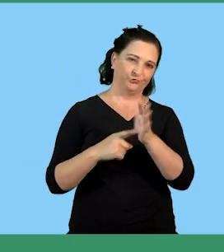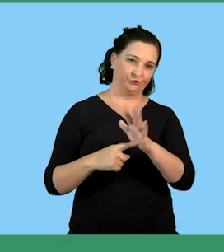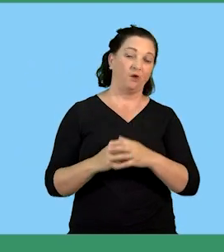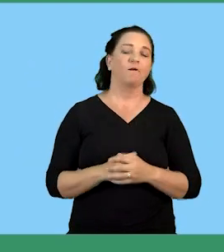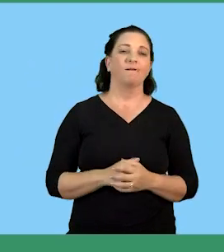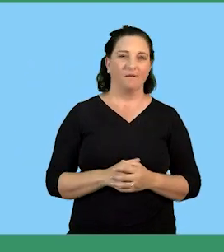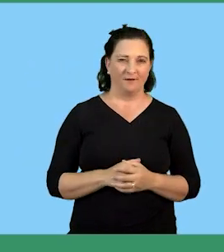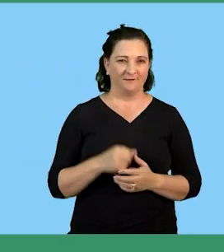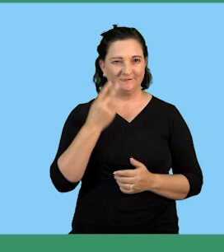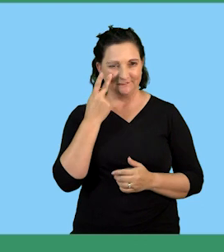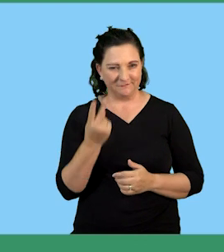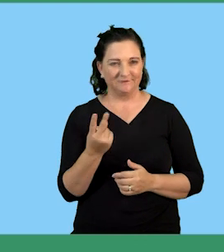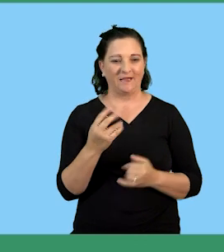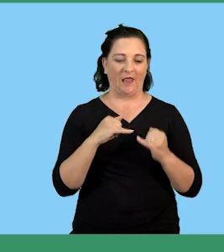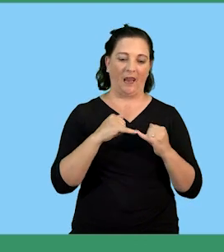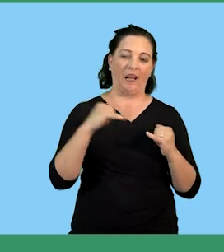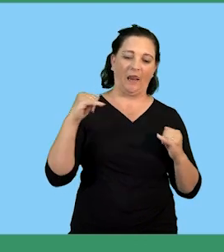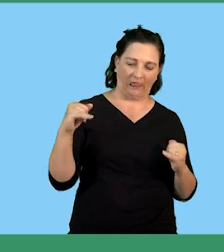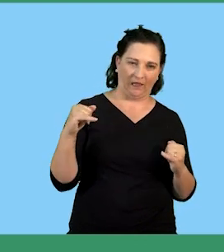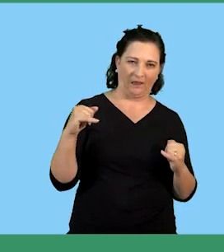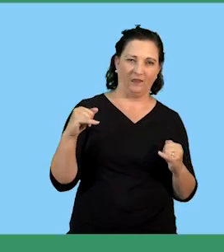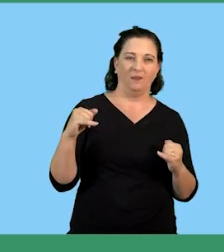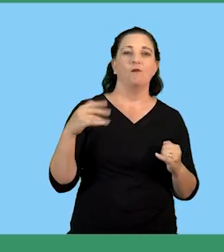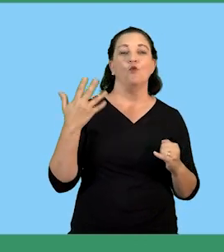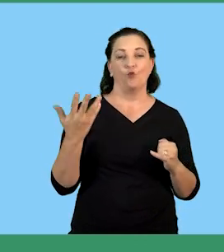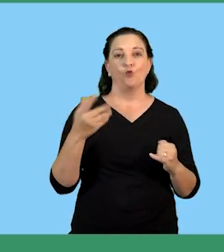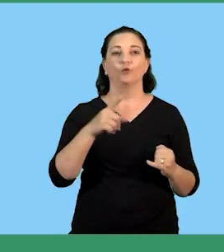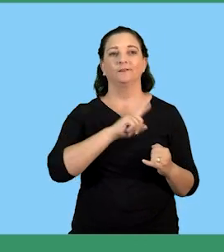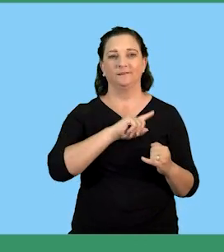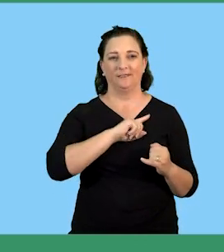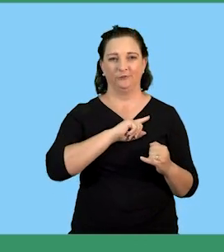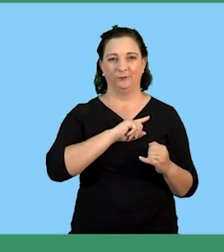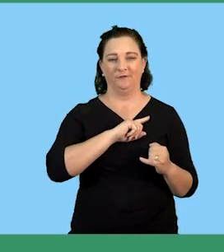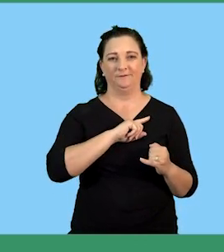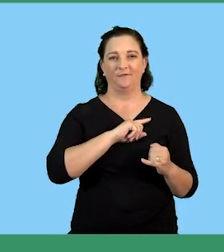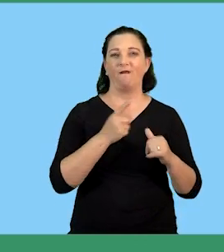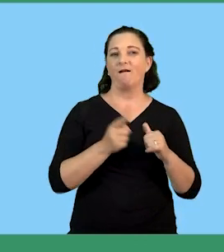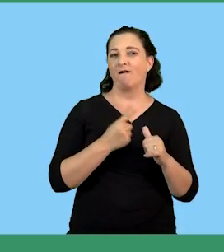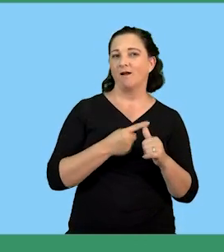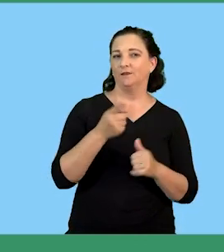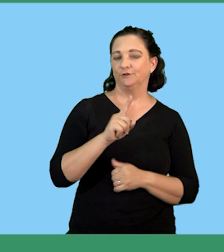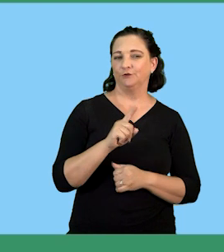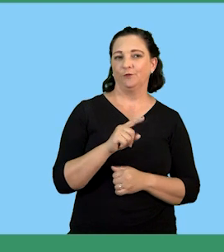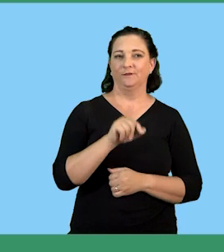points. So already, this is another keyword. So what is the answer? The answer is a